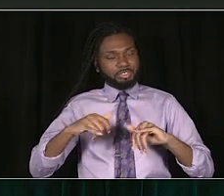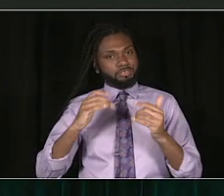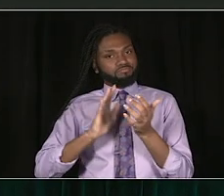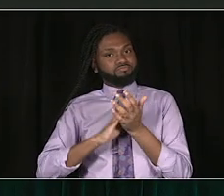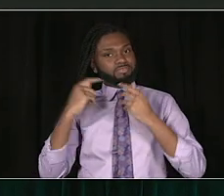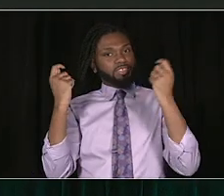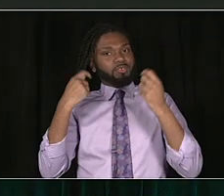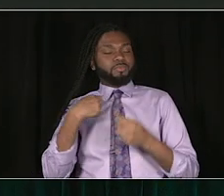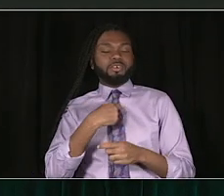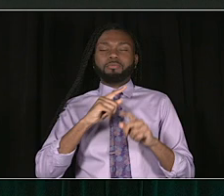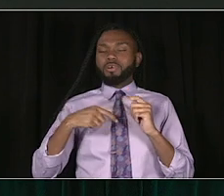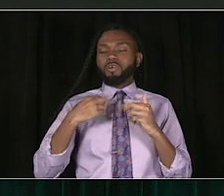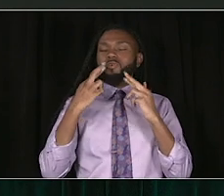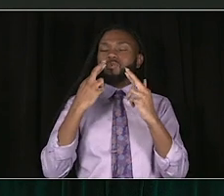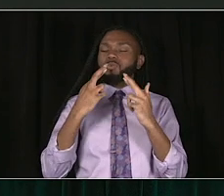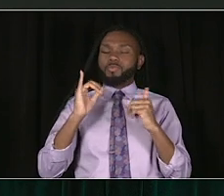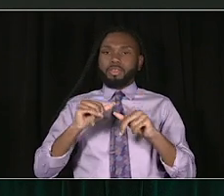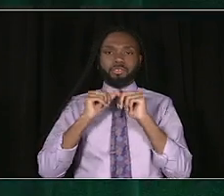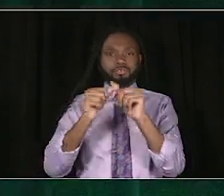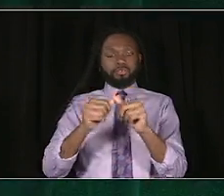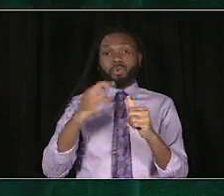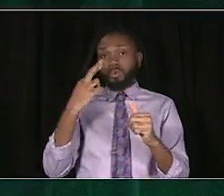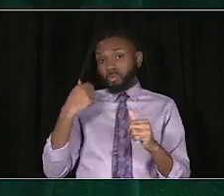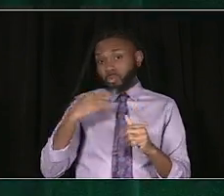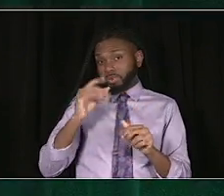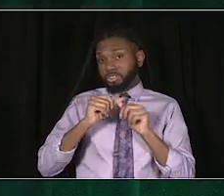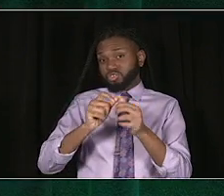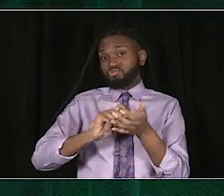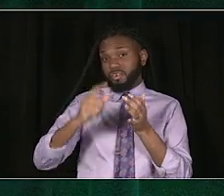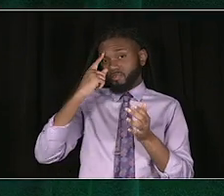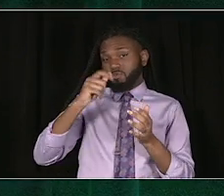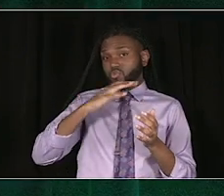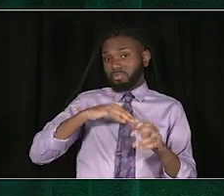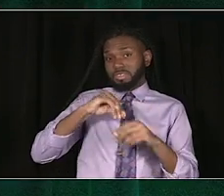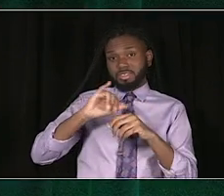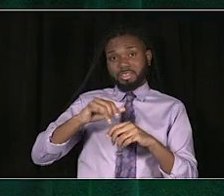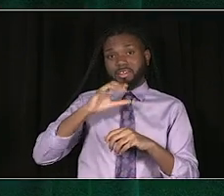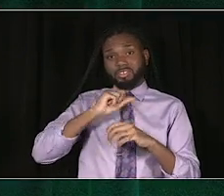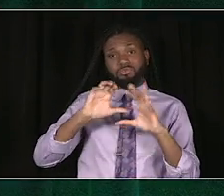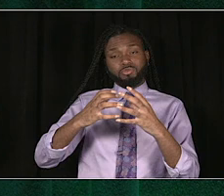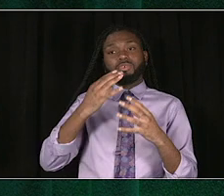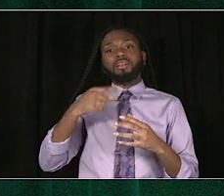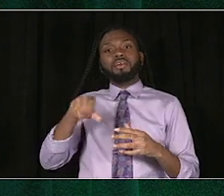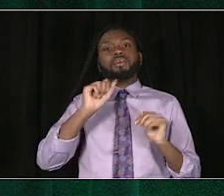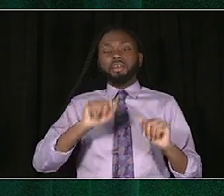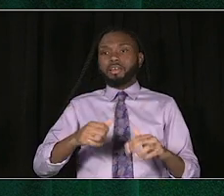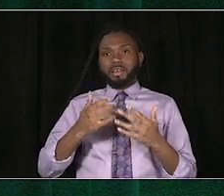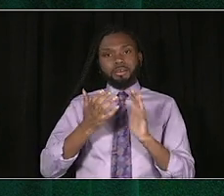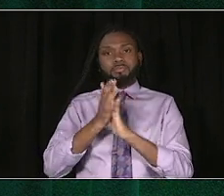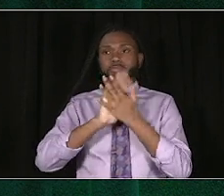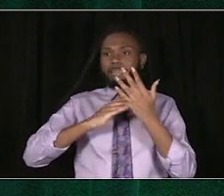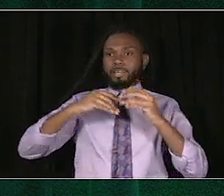hope that it continues. You know, I hope that we will continue to write for women of that age, and that they get to, you know, they get to be three-dimensional